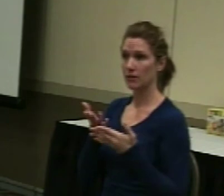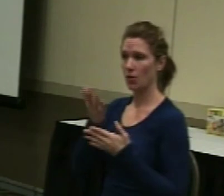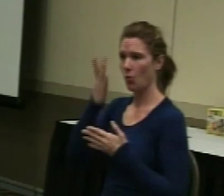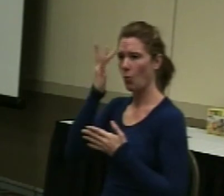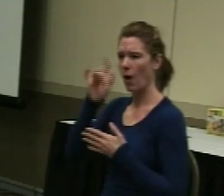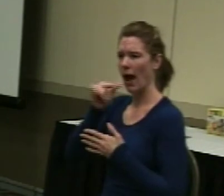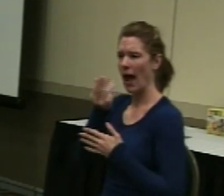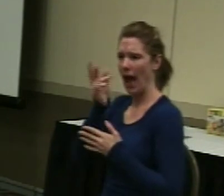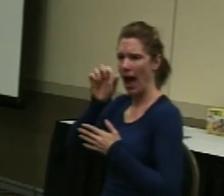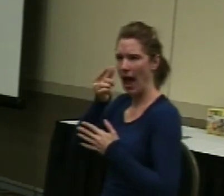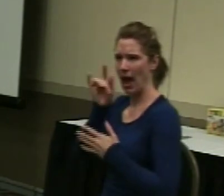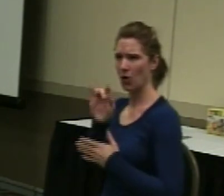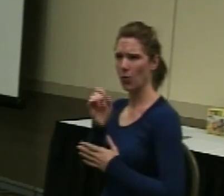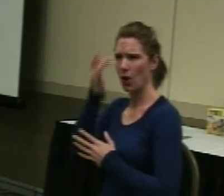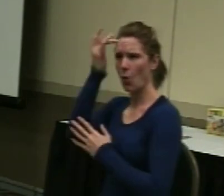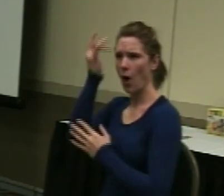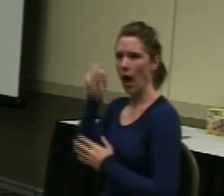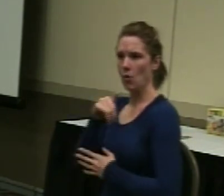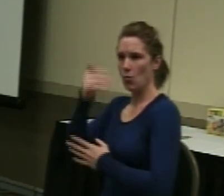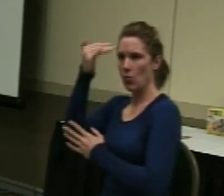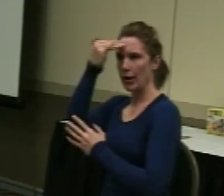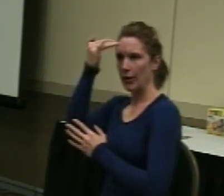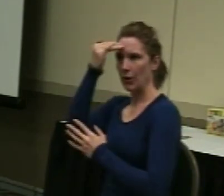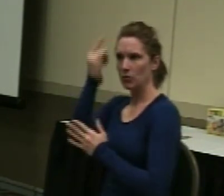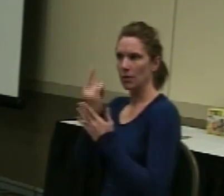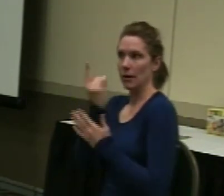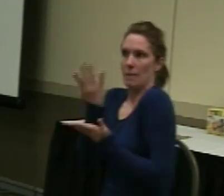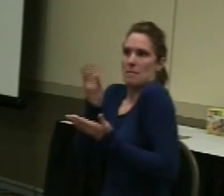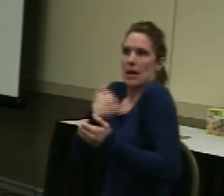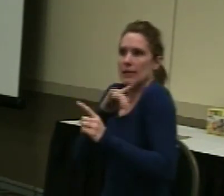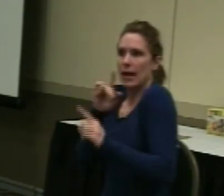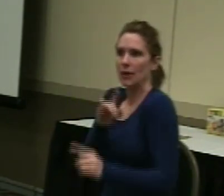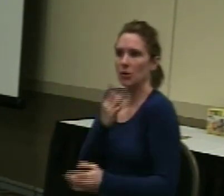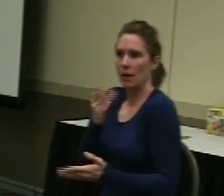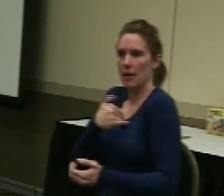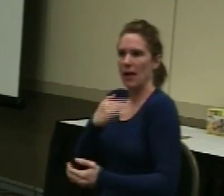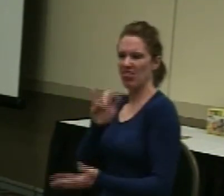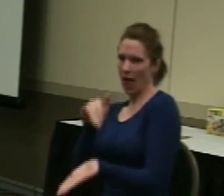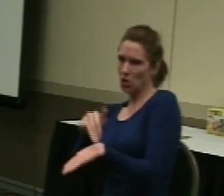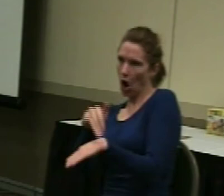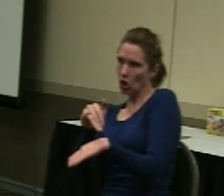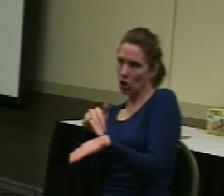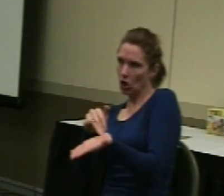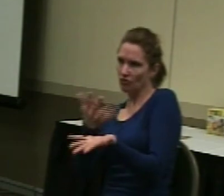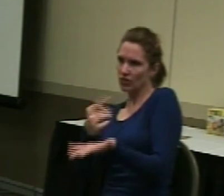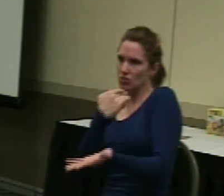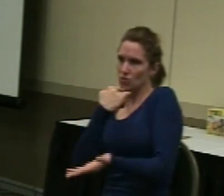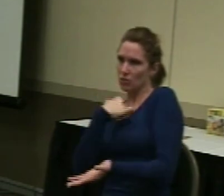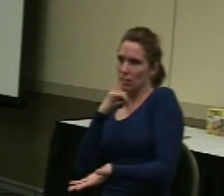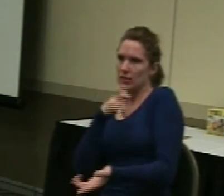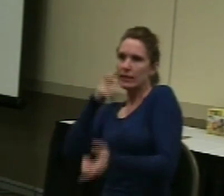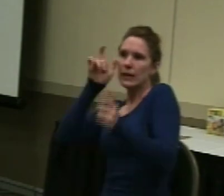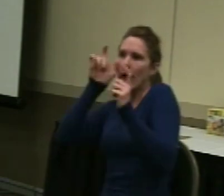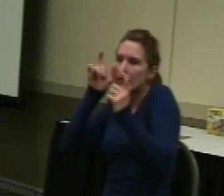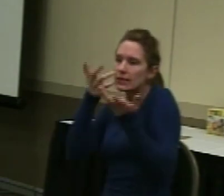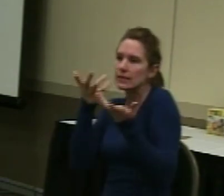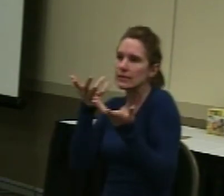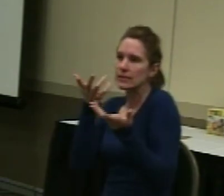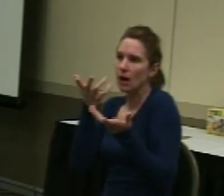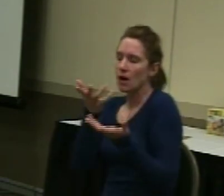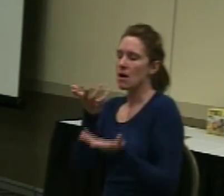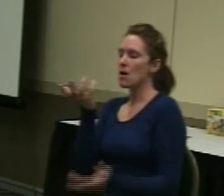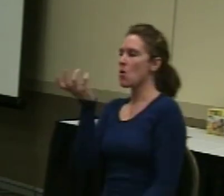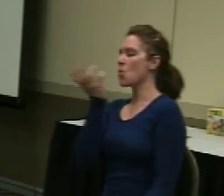aggregating? We know well that somebody just might have the answer. That doctor who told me she needs glasses made